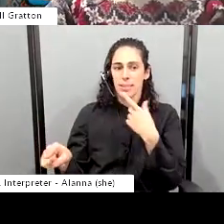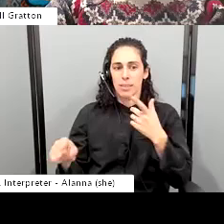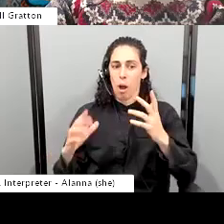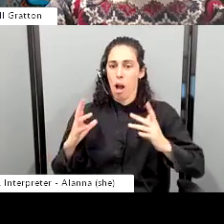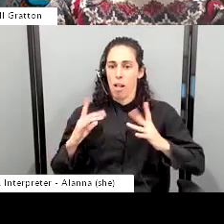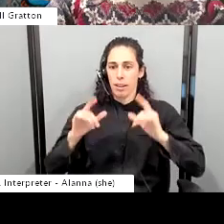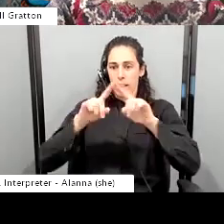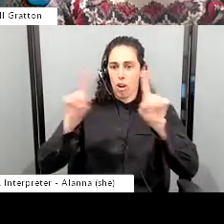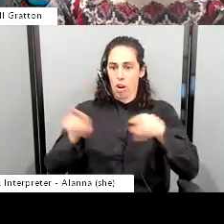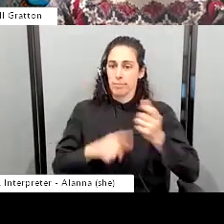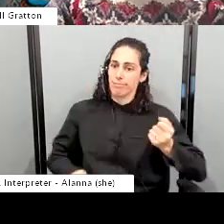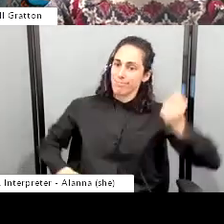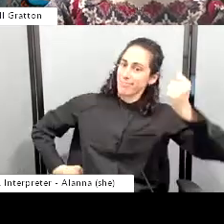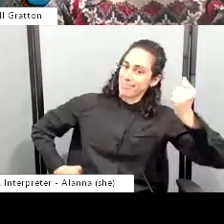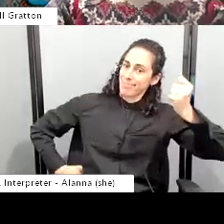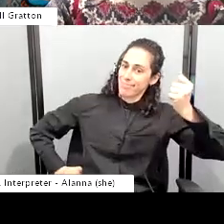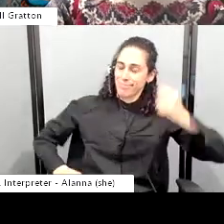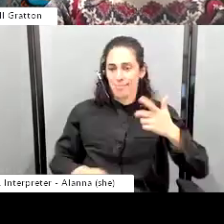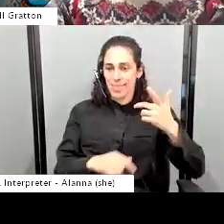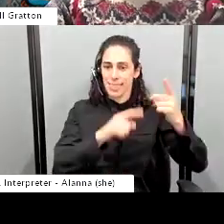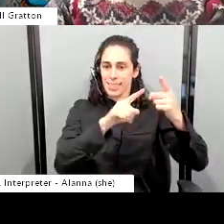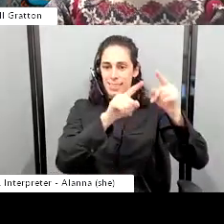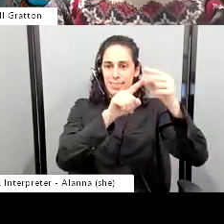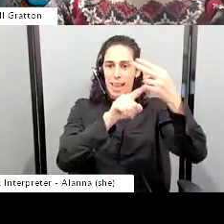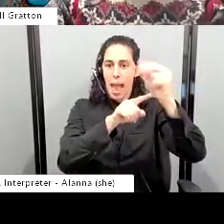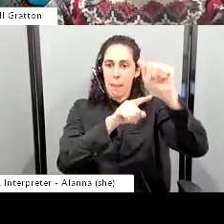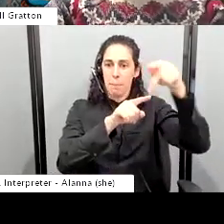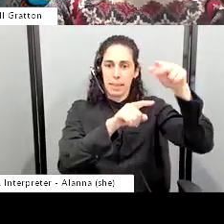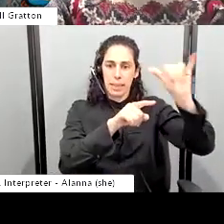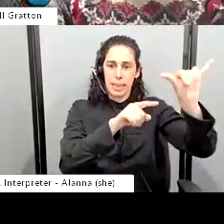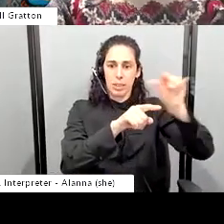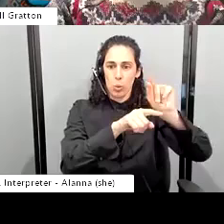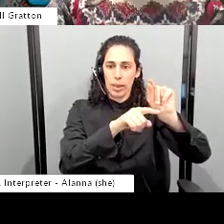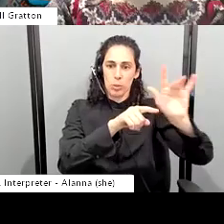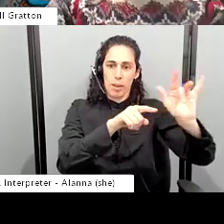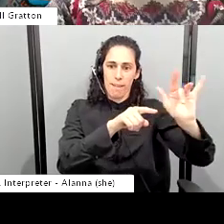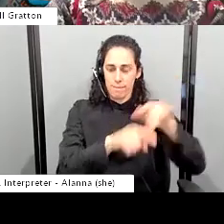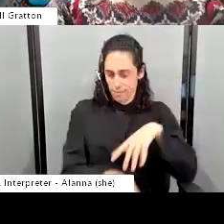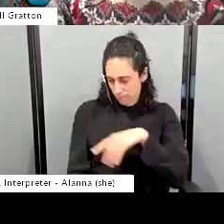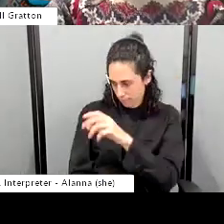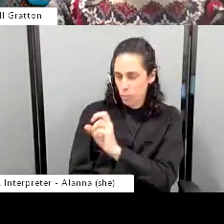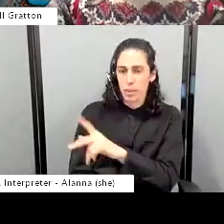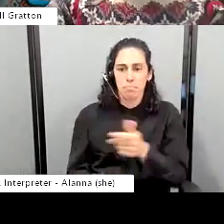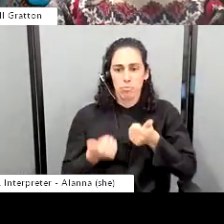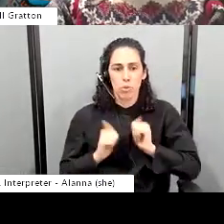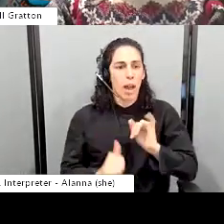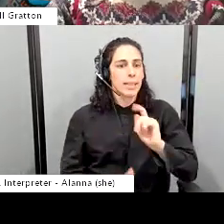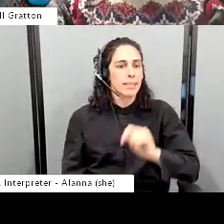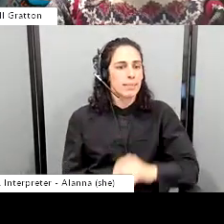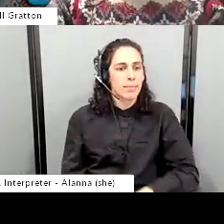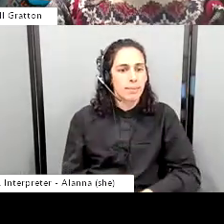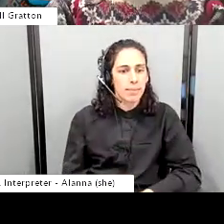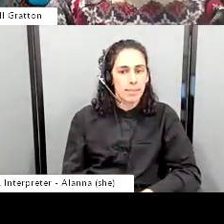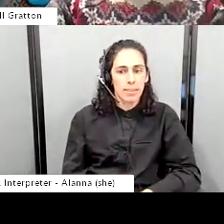2025. Sure. How about that? A holiday card with somebody holding a sign that says Happy 2025. This